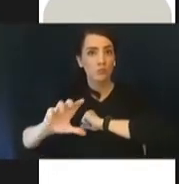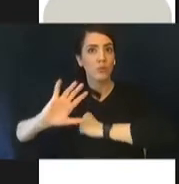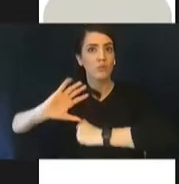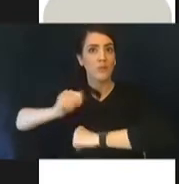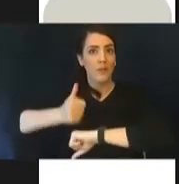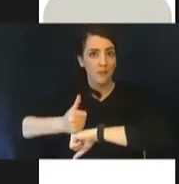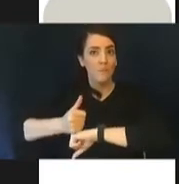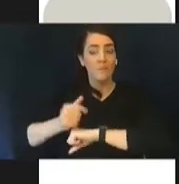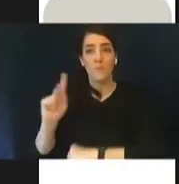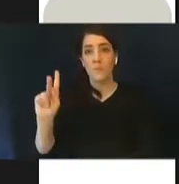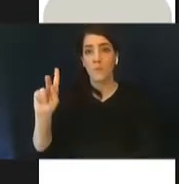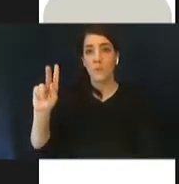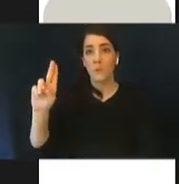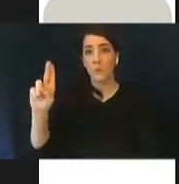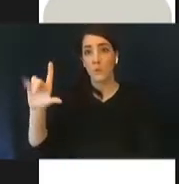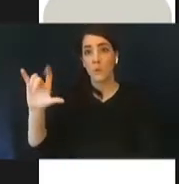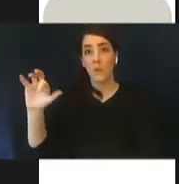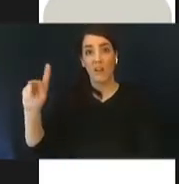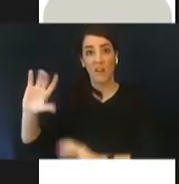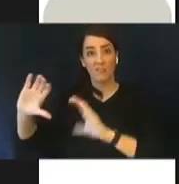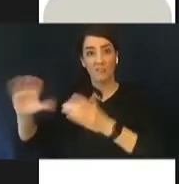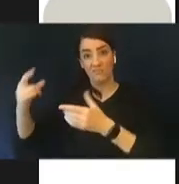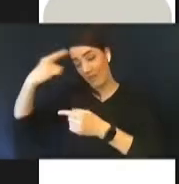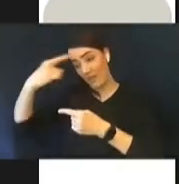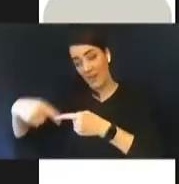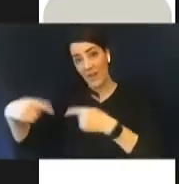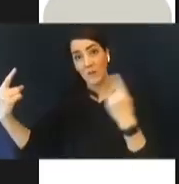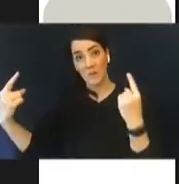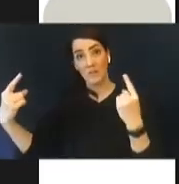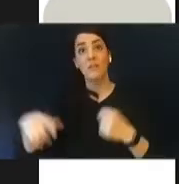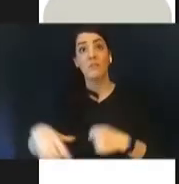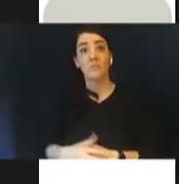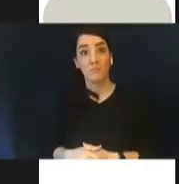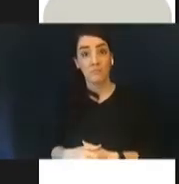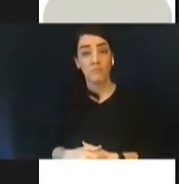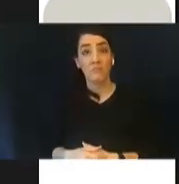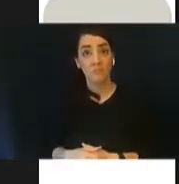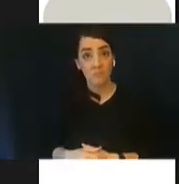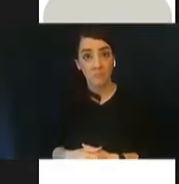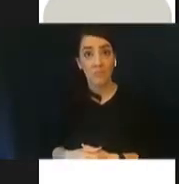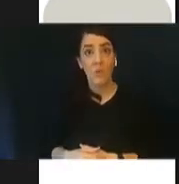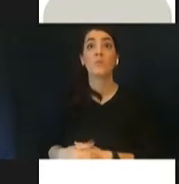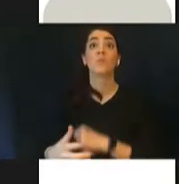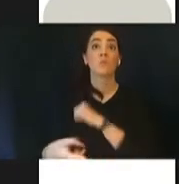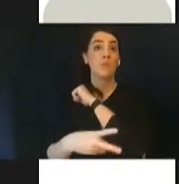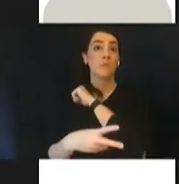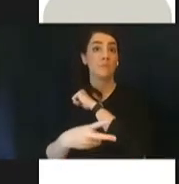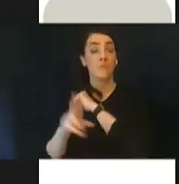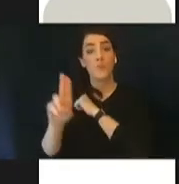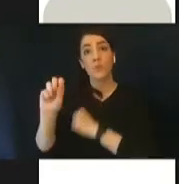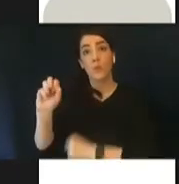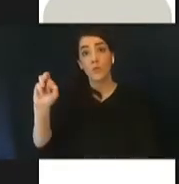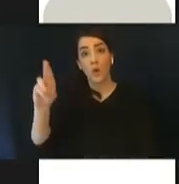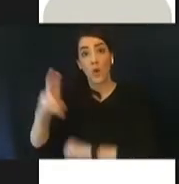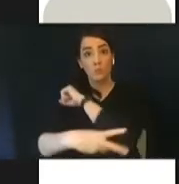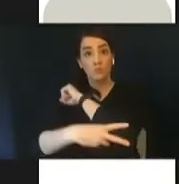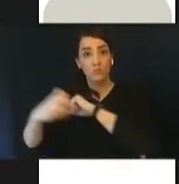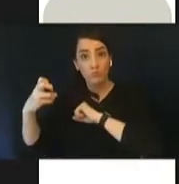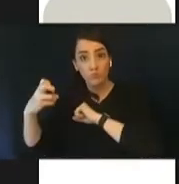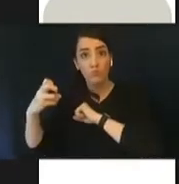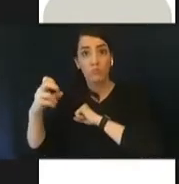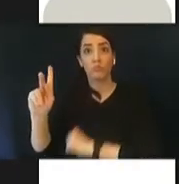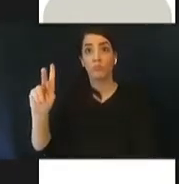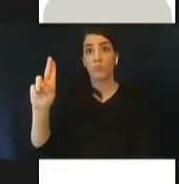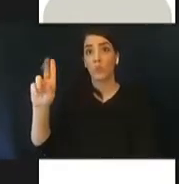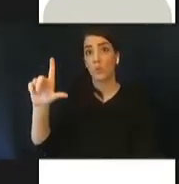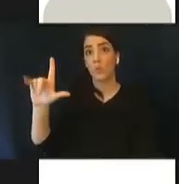The Soviet secret police and the militia brutally stripped kulaks of their land and their homes and personal belongings,